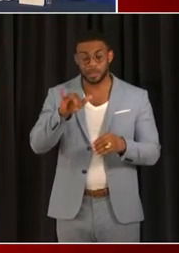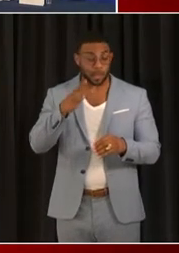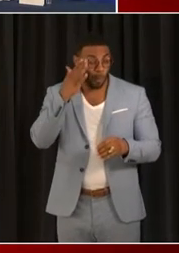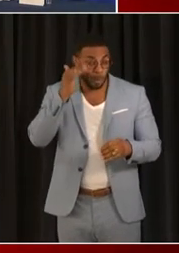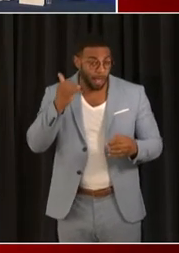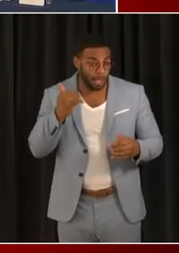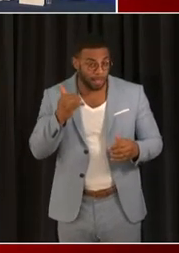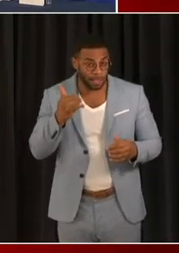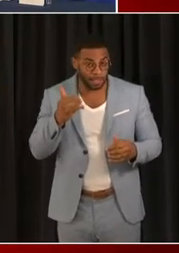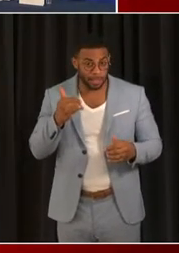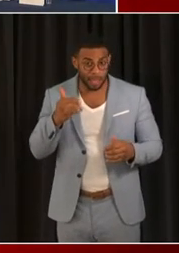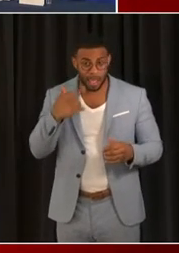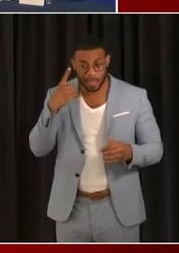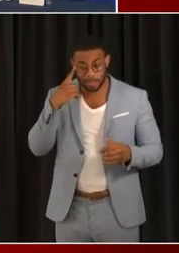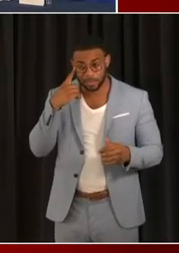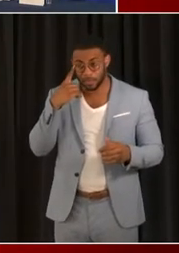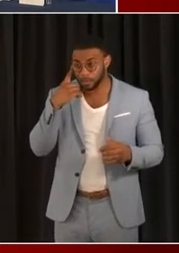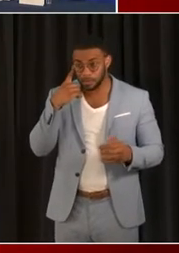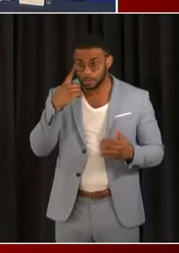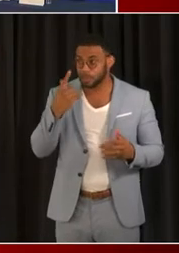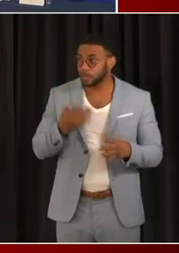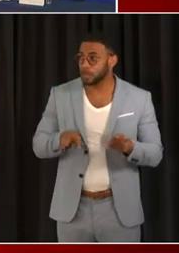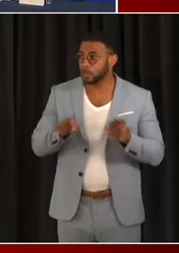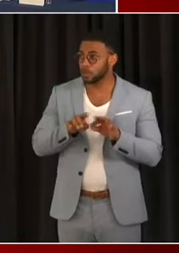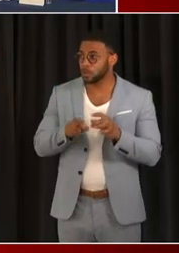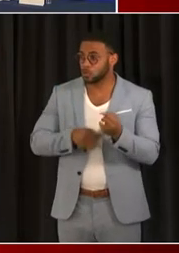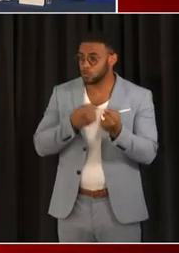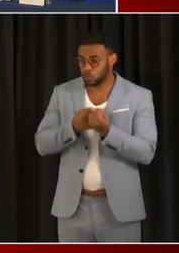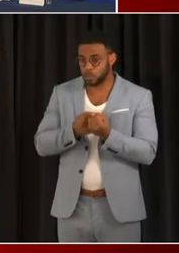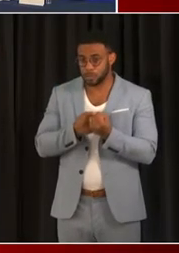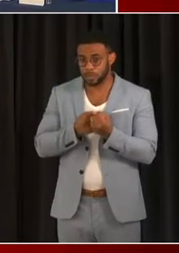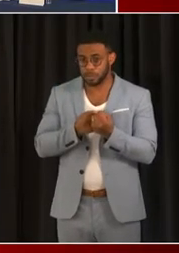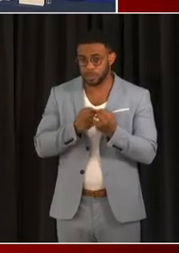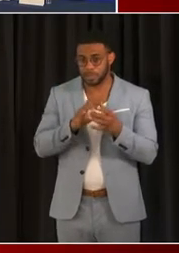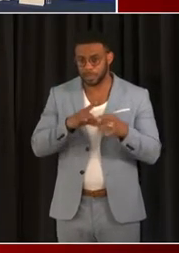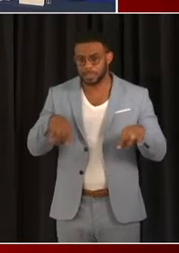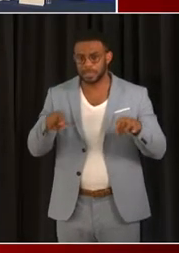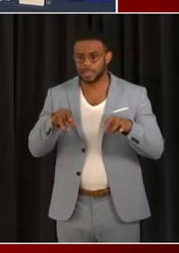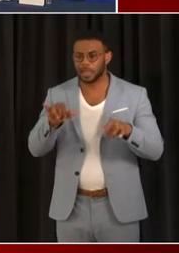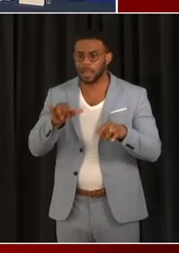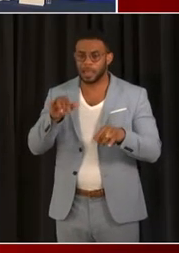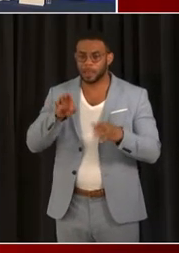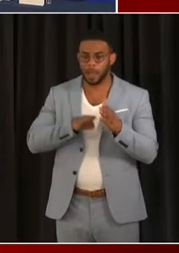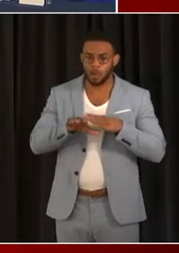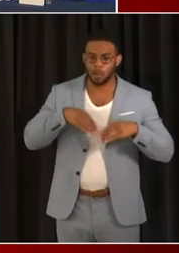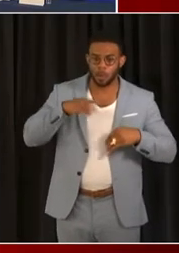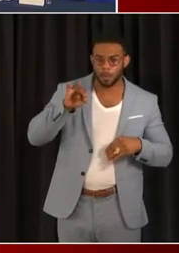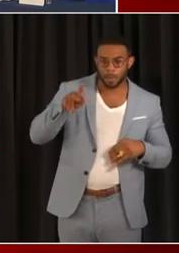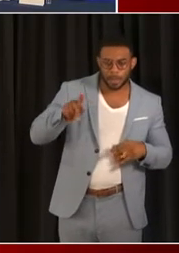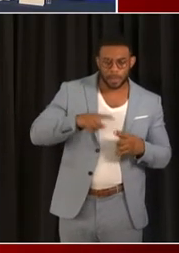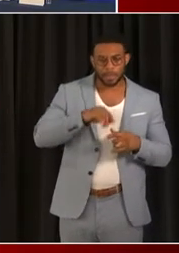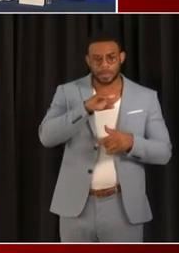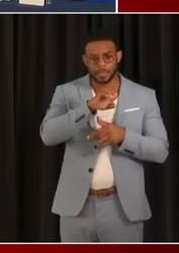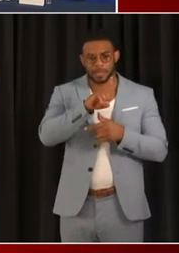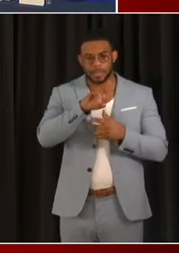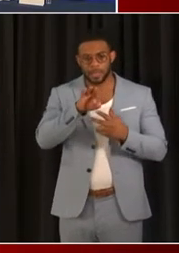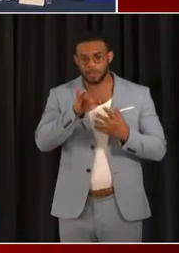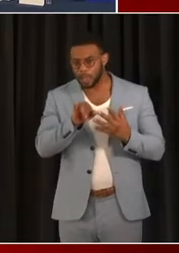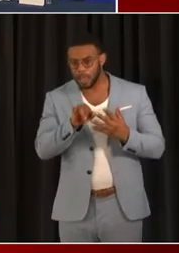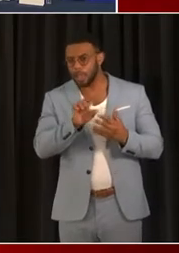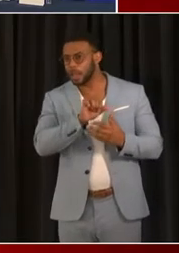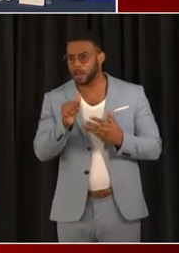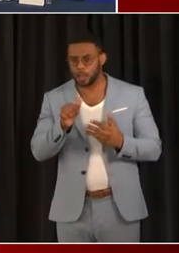of Columbia, which is why I think it's really important to support the institutions like minority-owned banks, CDFIs,